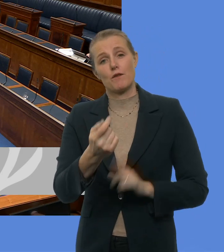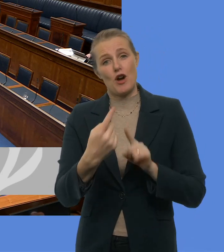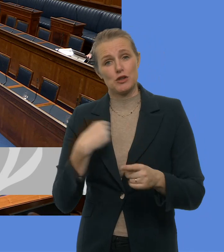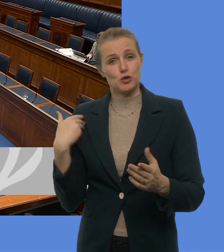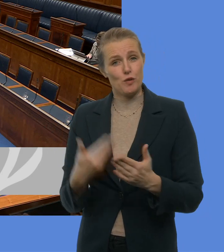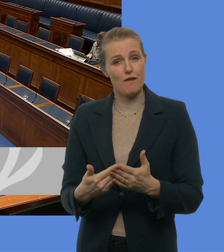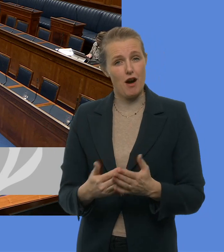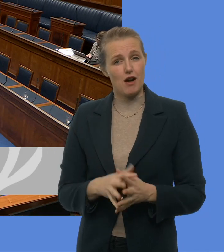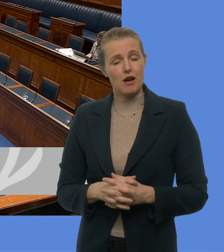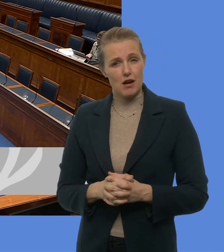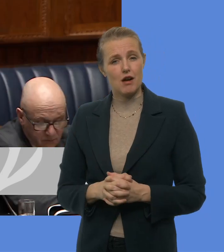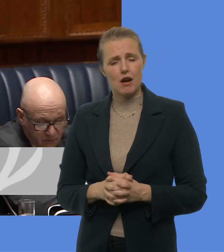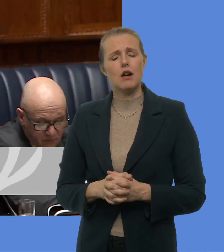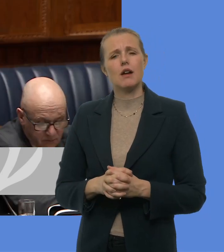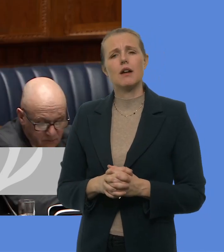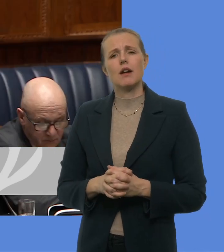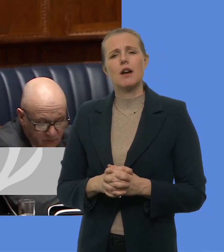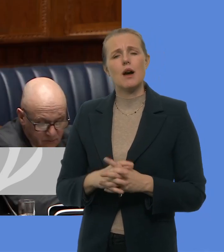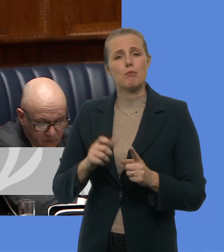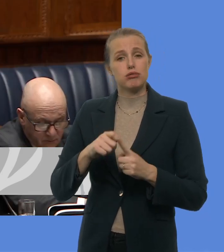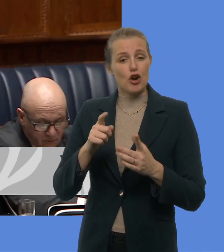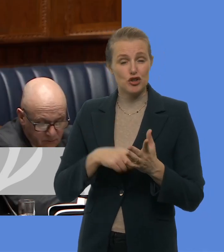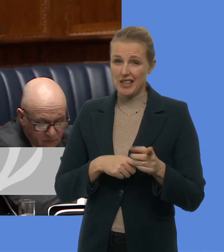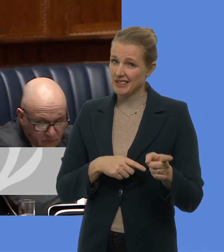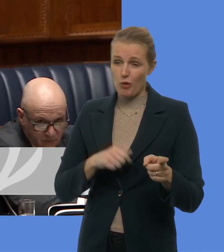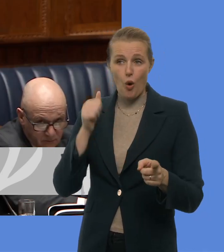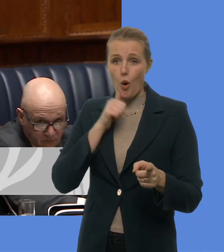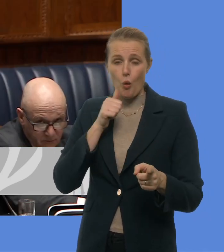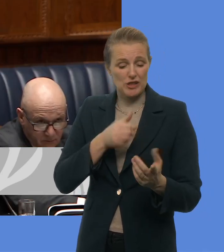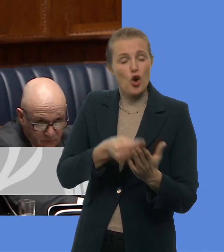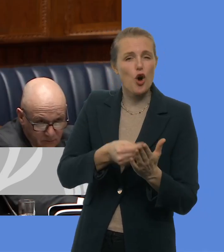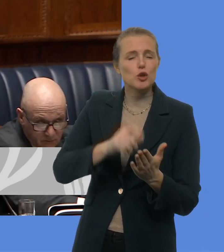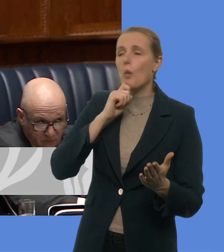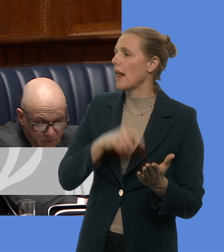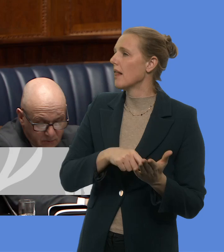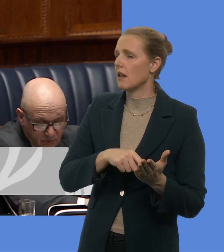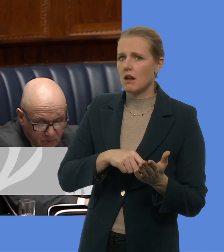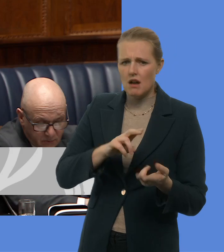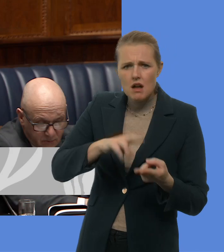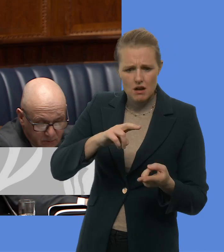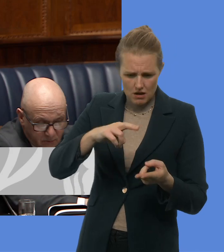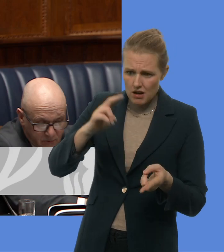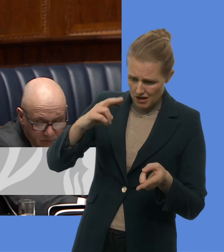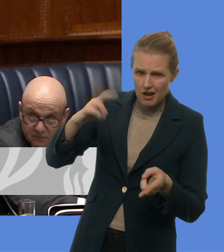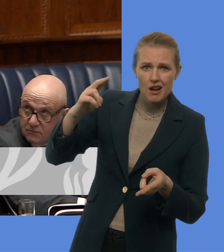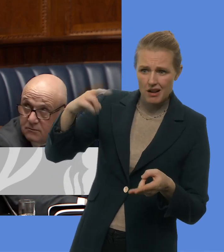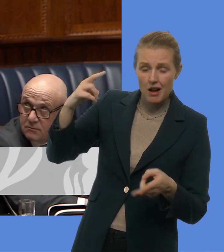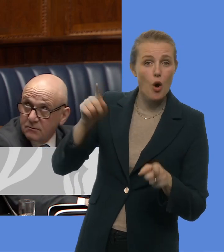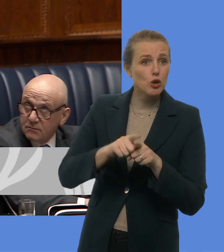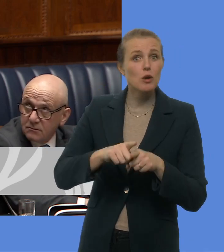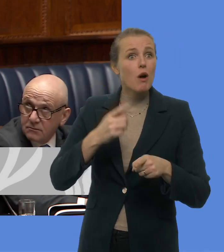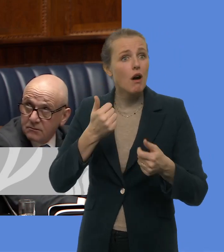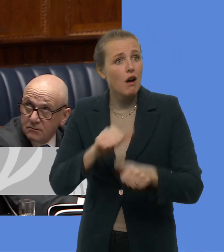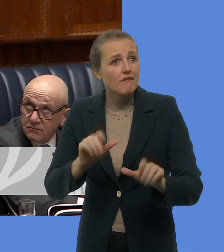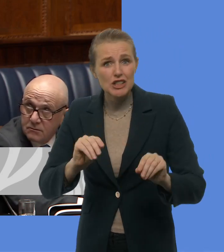far. These projects are associated with spiralling costs and ever-increasing delivery timelines. Can I ask the Minister what he's doing to ensure